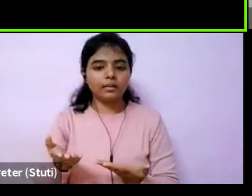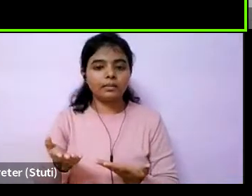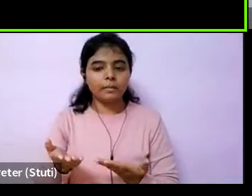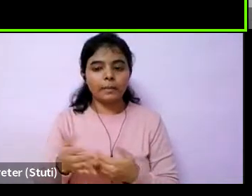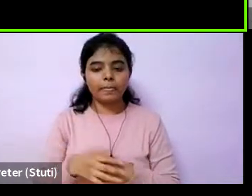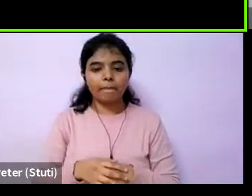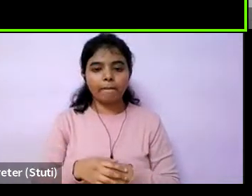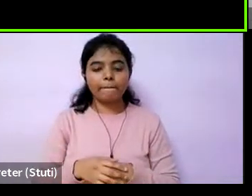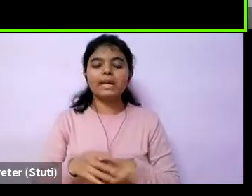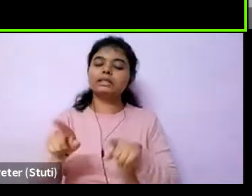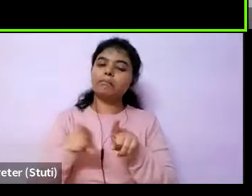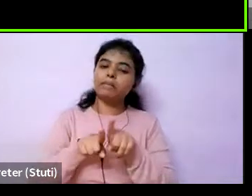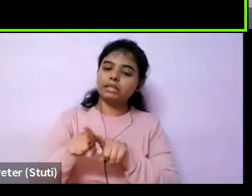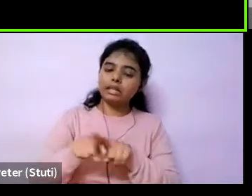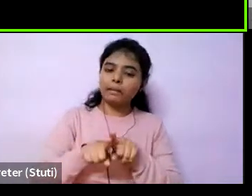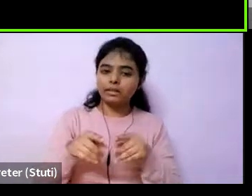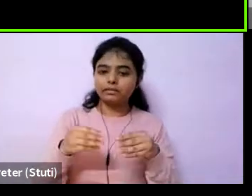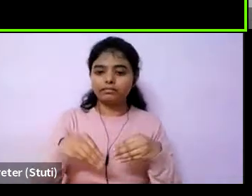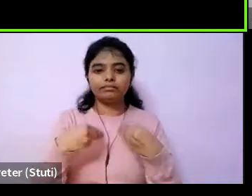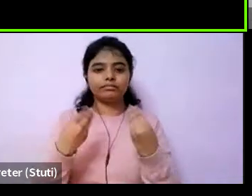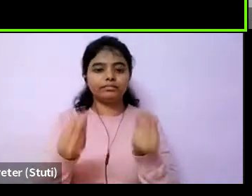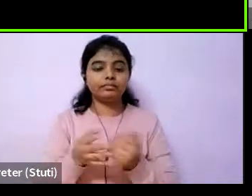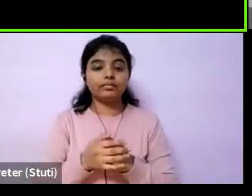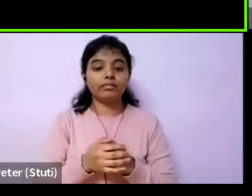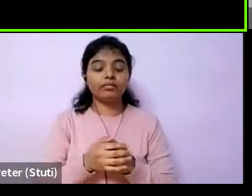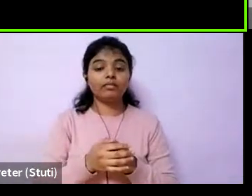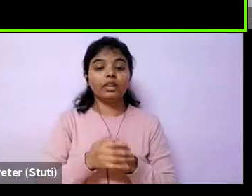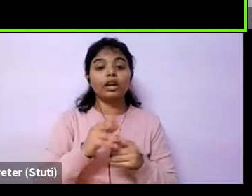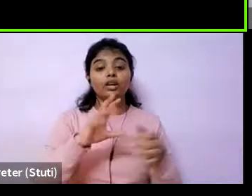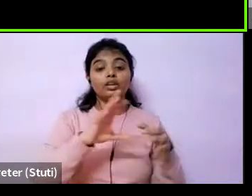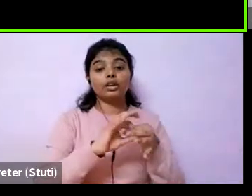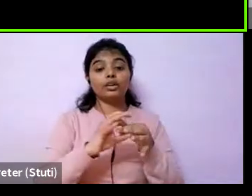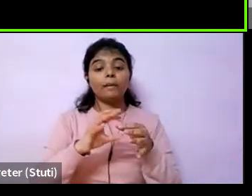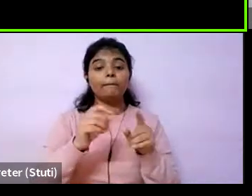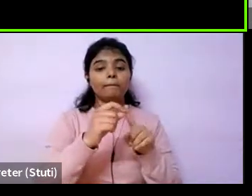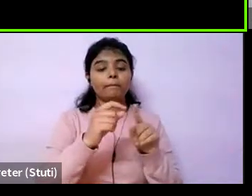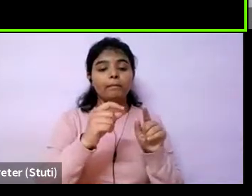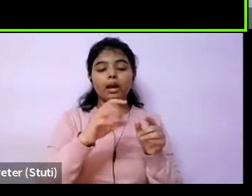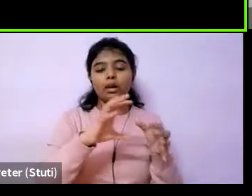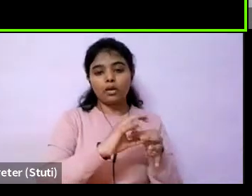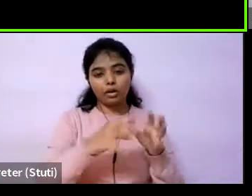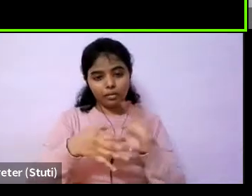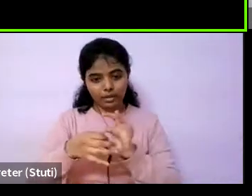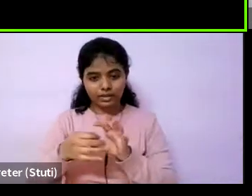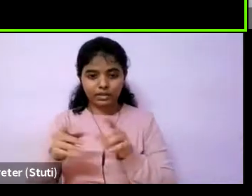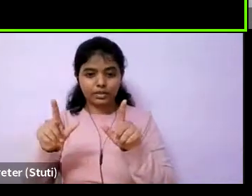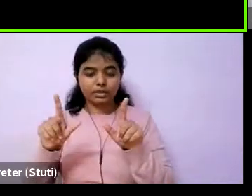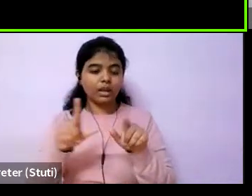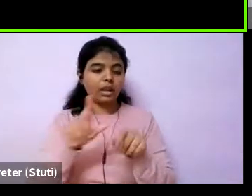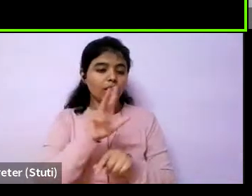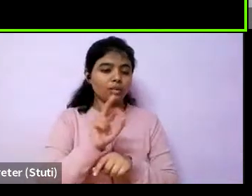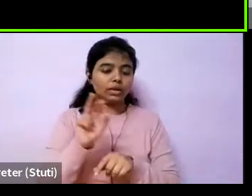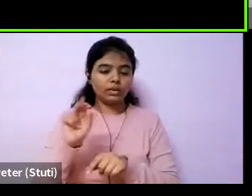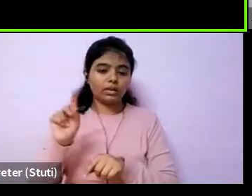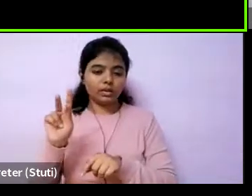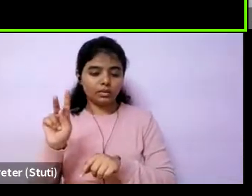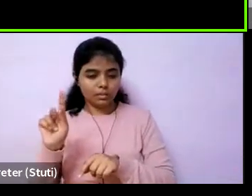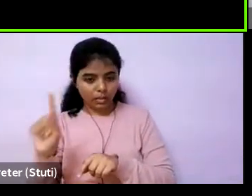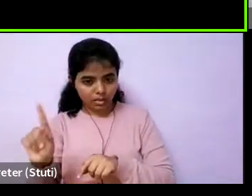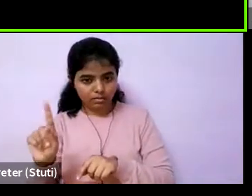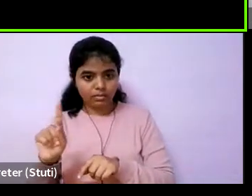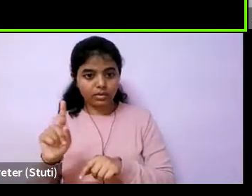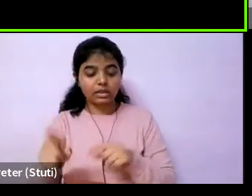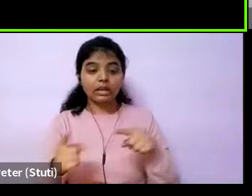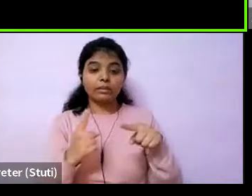the example of Olympics 2021 and Tokyo Olympics, we come to